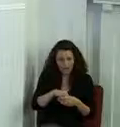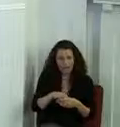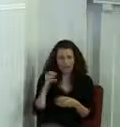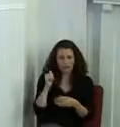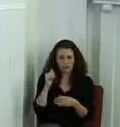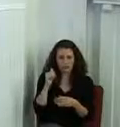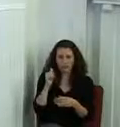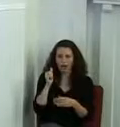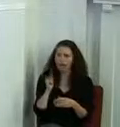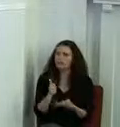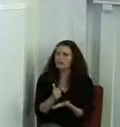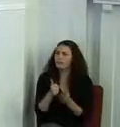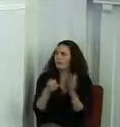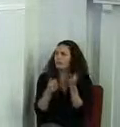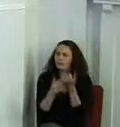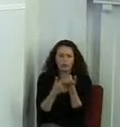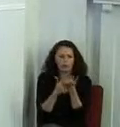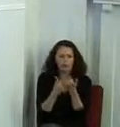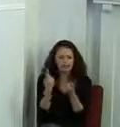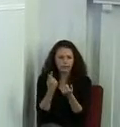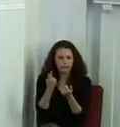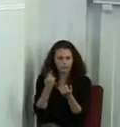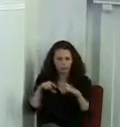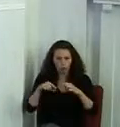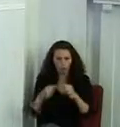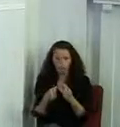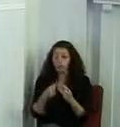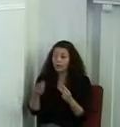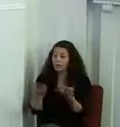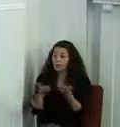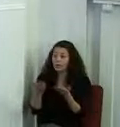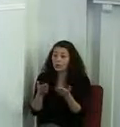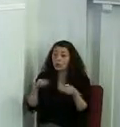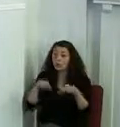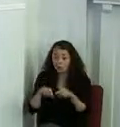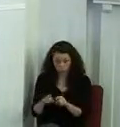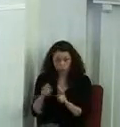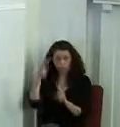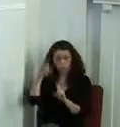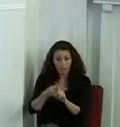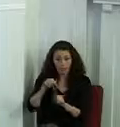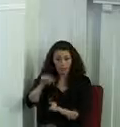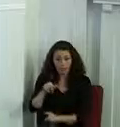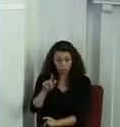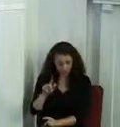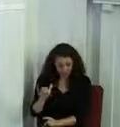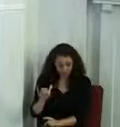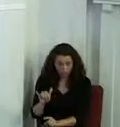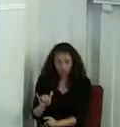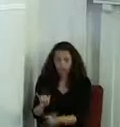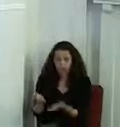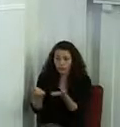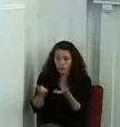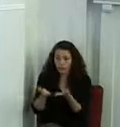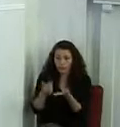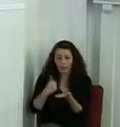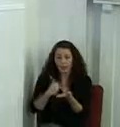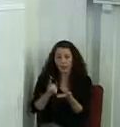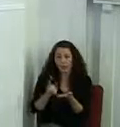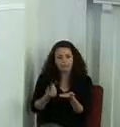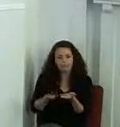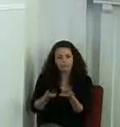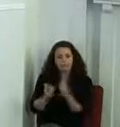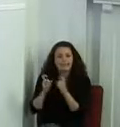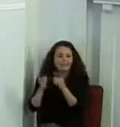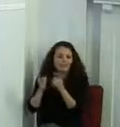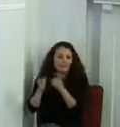young adults group, and we're going to invite you to bring those in throughout the whole month of July so that we can get those to those children